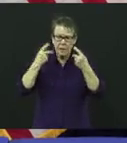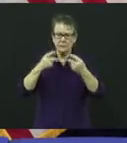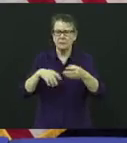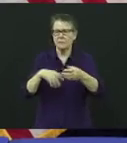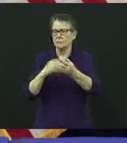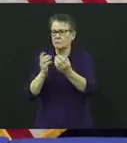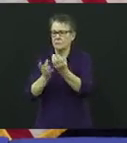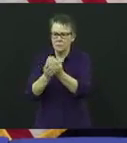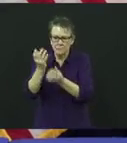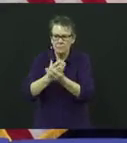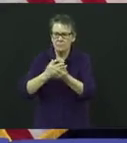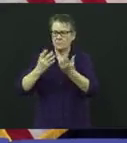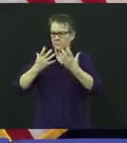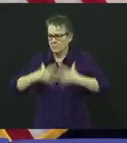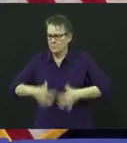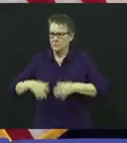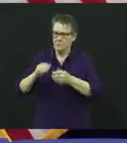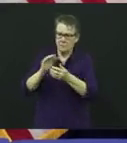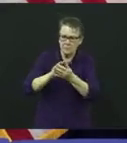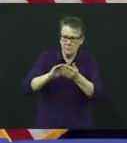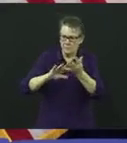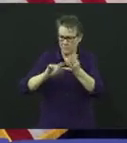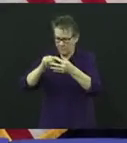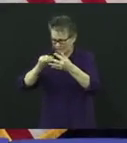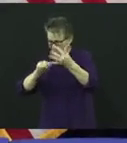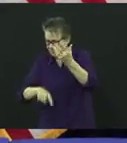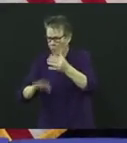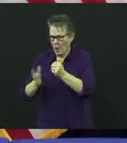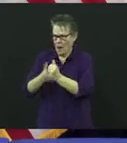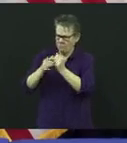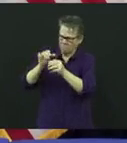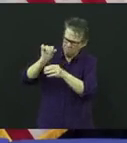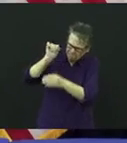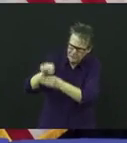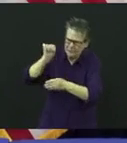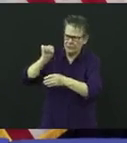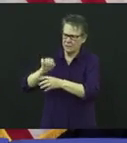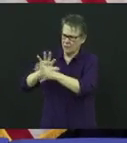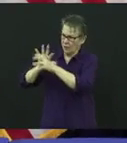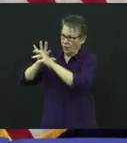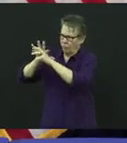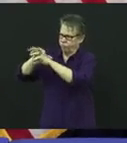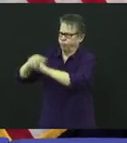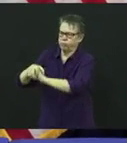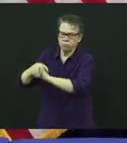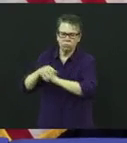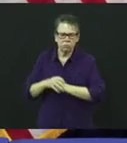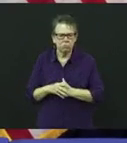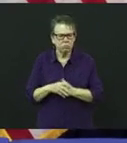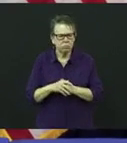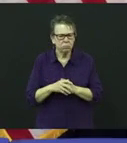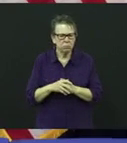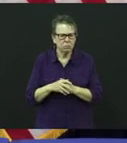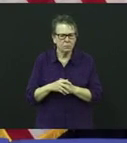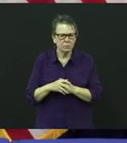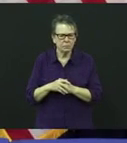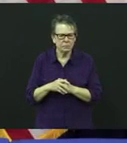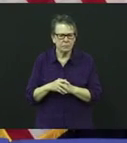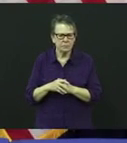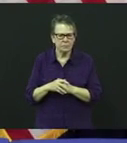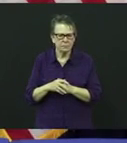over here, sir. Yeah, James Dombrowski, Post-Eagle. I'm not hearing any amplification out of that, sorry.